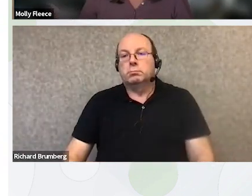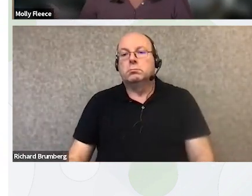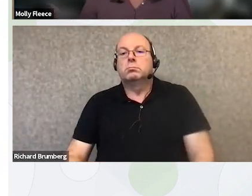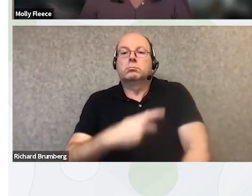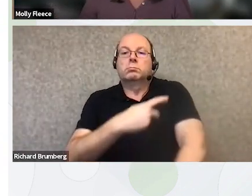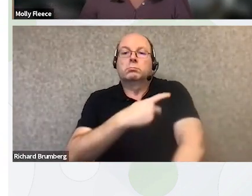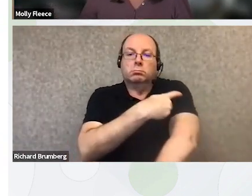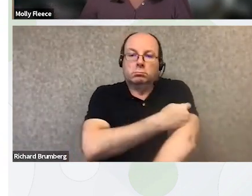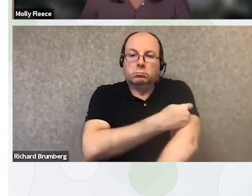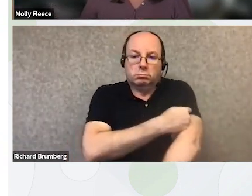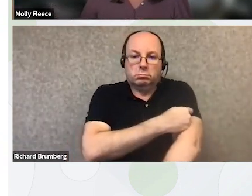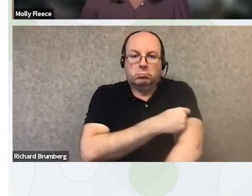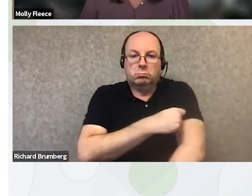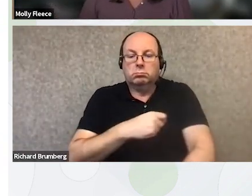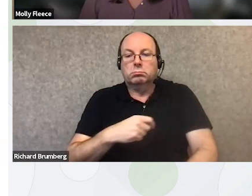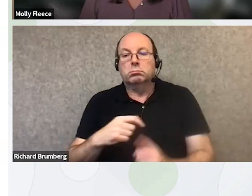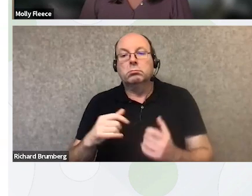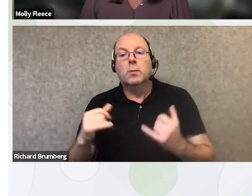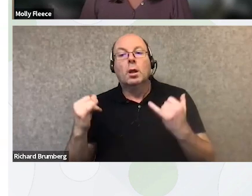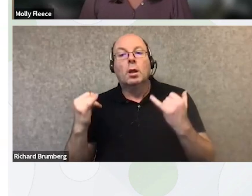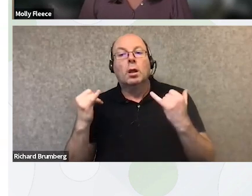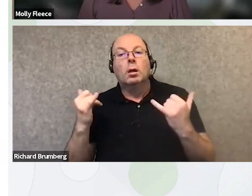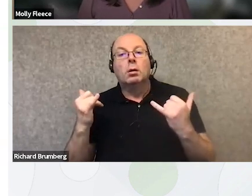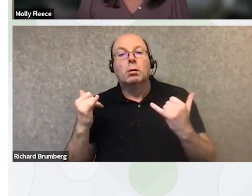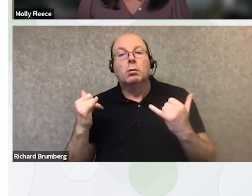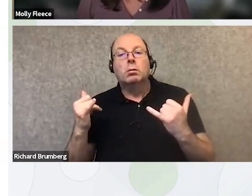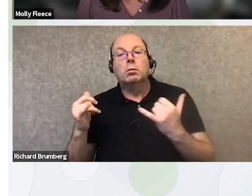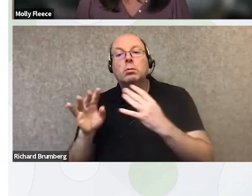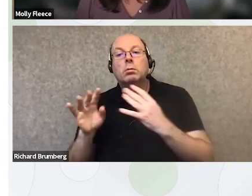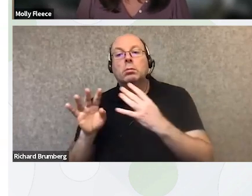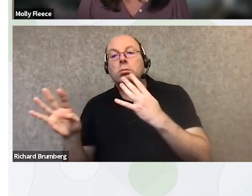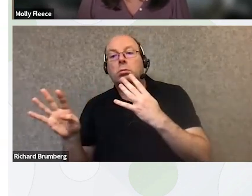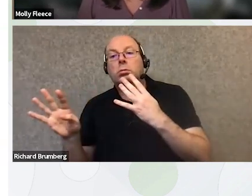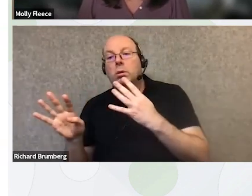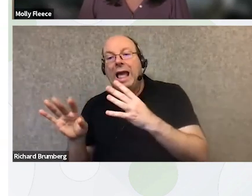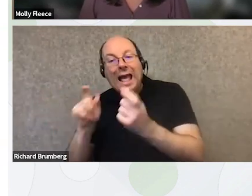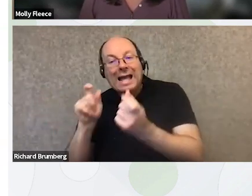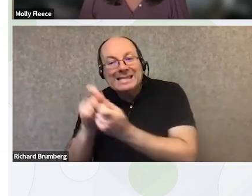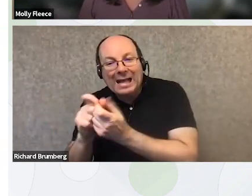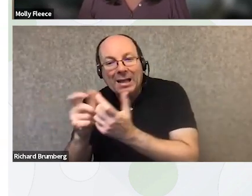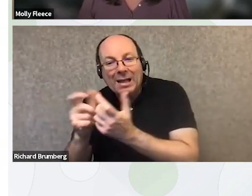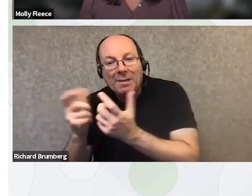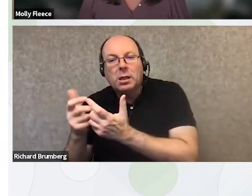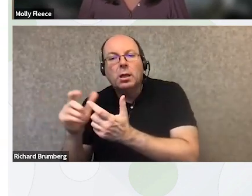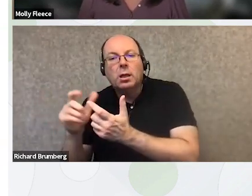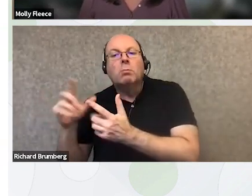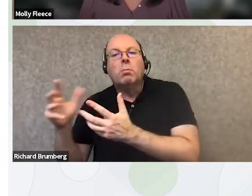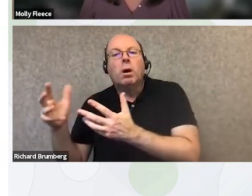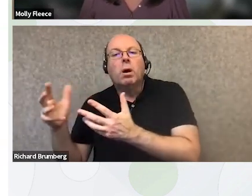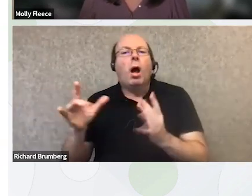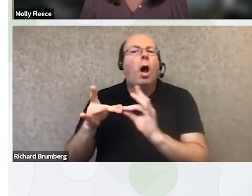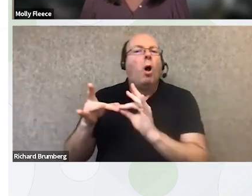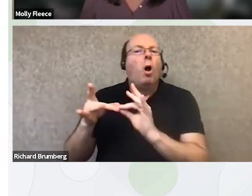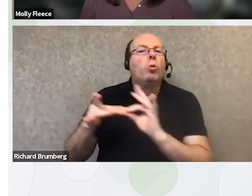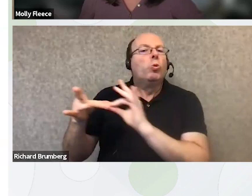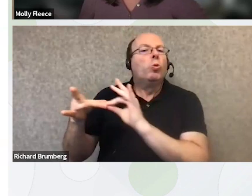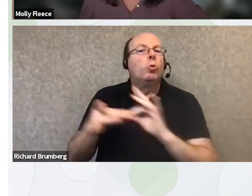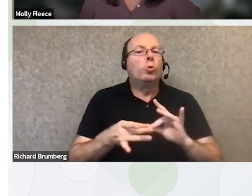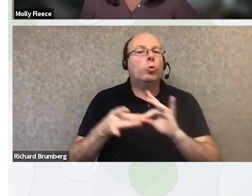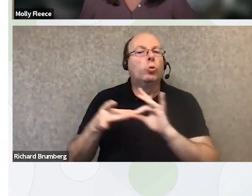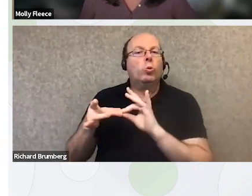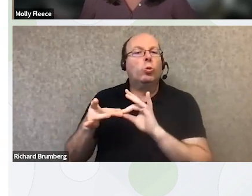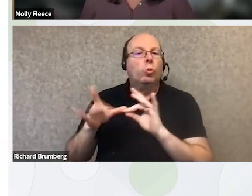current circulating strain, they're pretty darn close. And so we feel confident that there's going to be protection with these